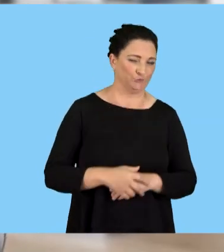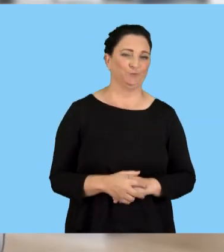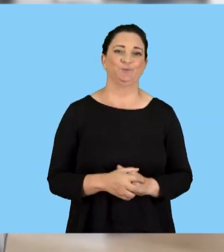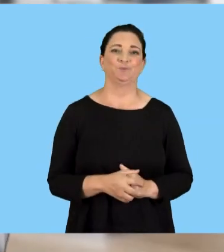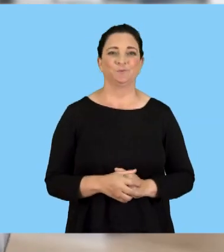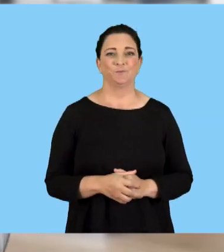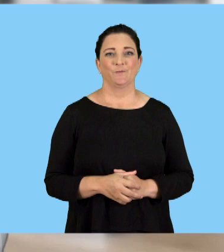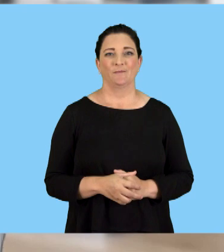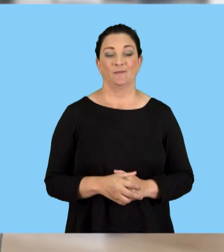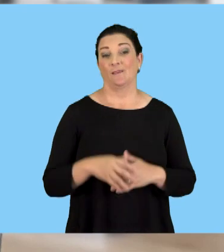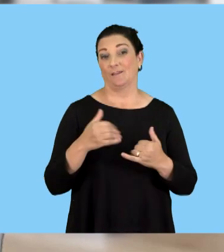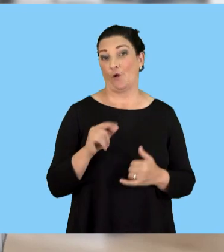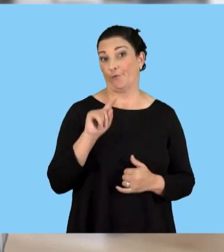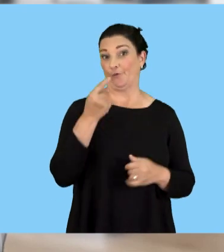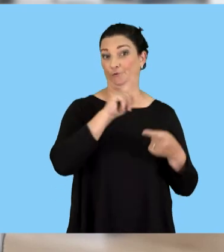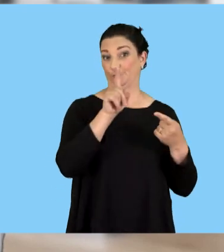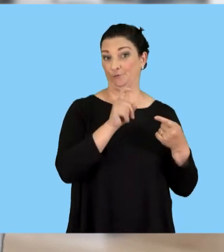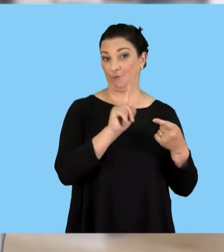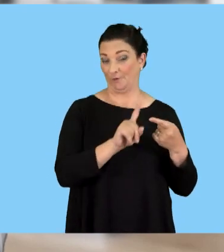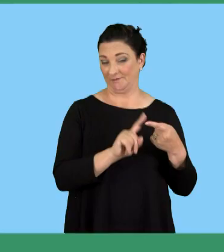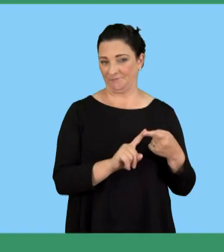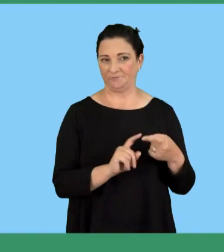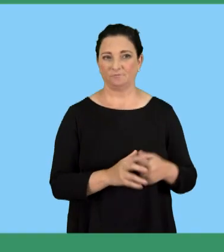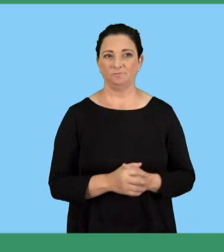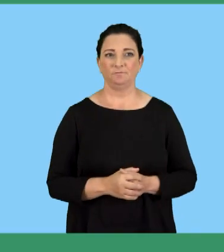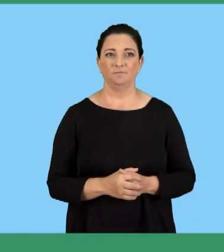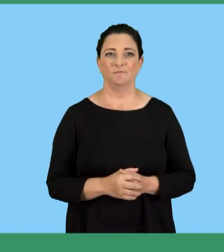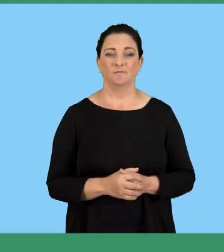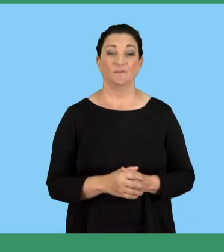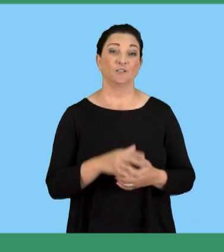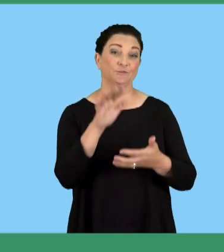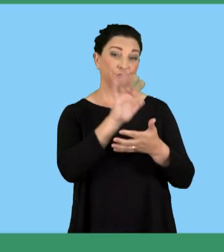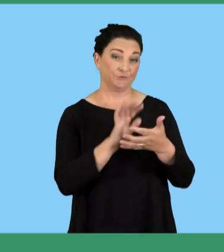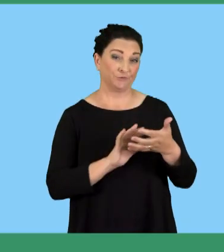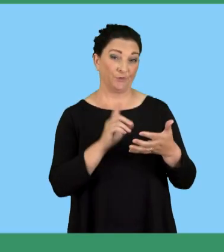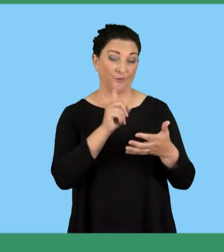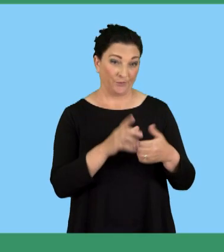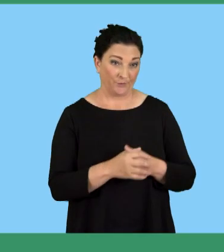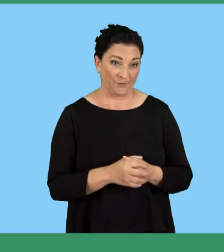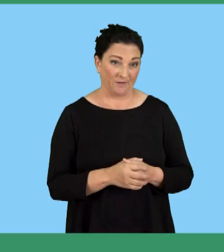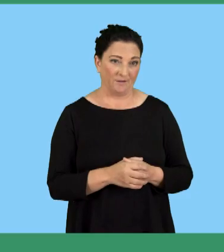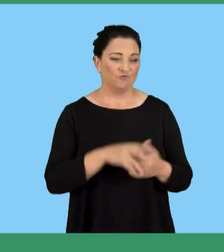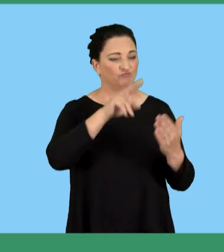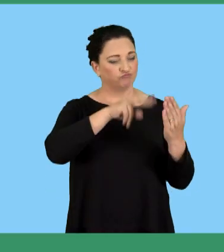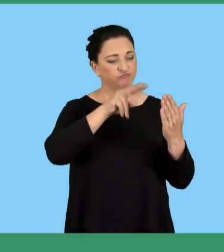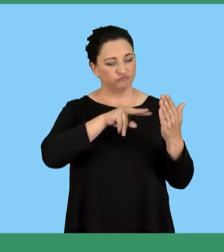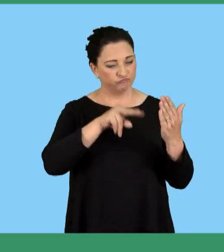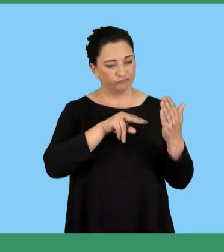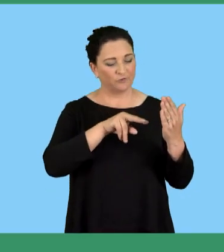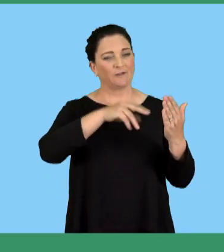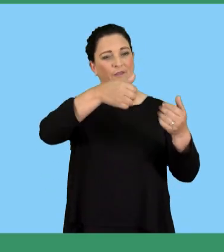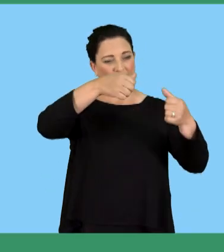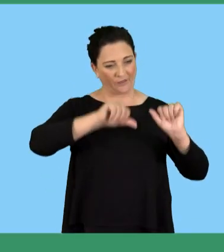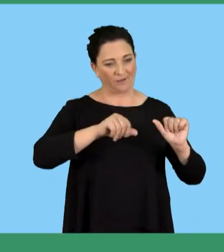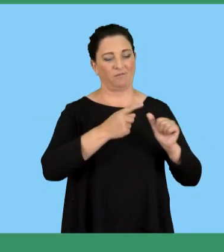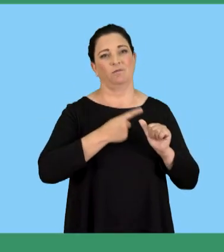Now, let us look into the first one. The instruction is, read the scenario below and